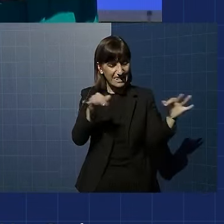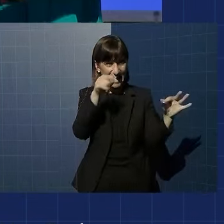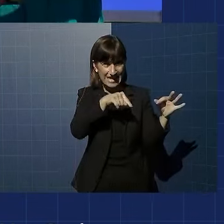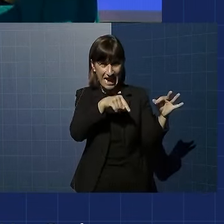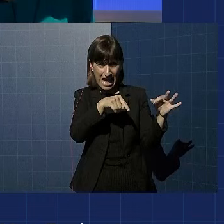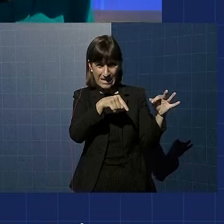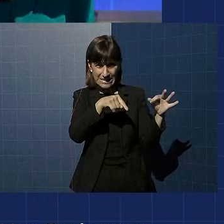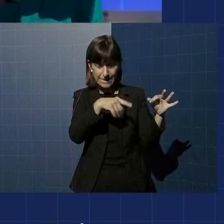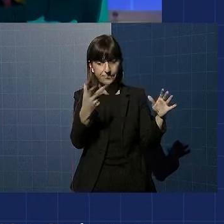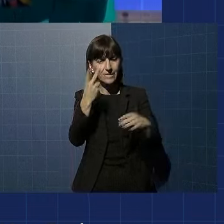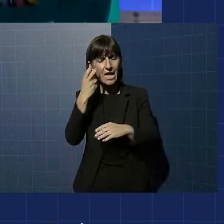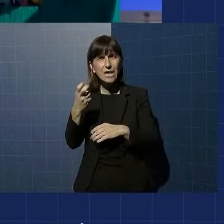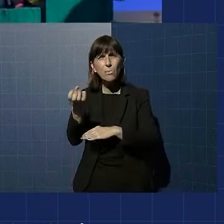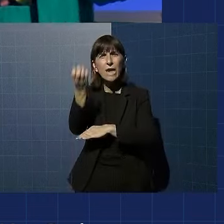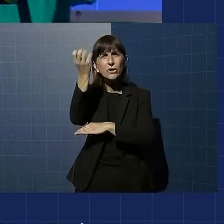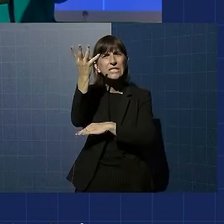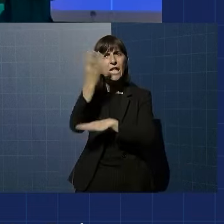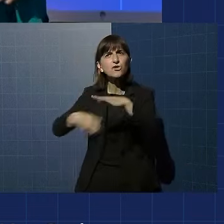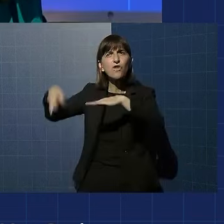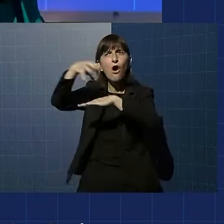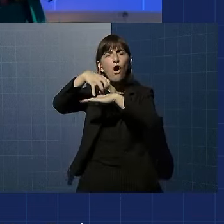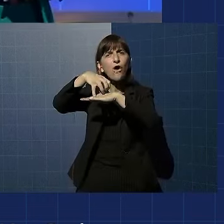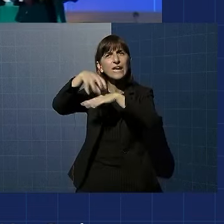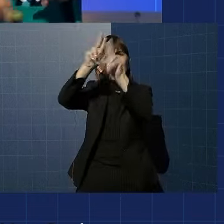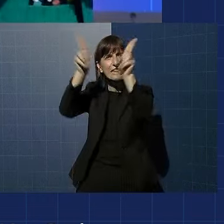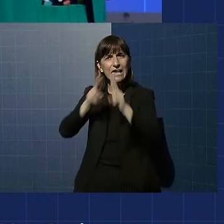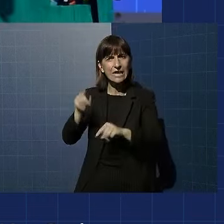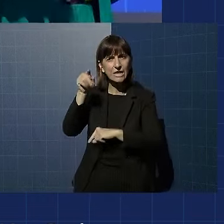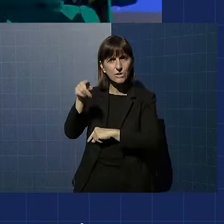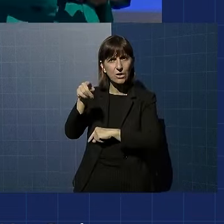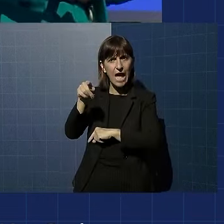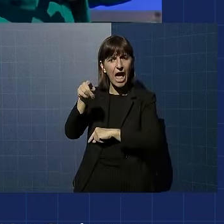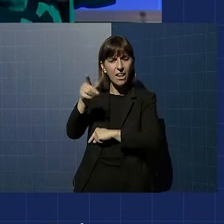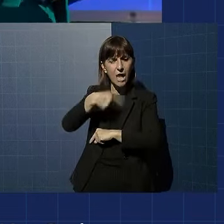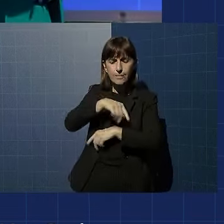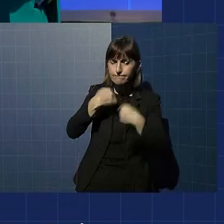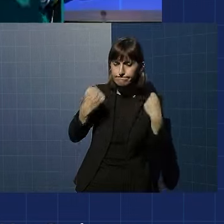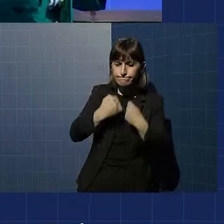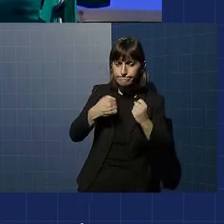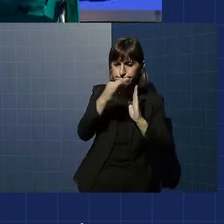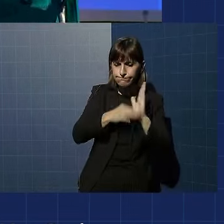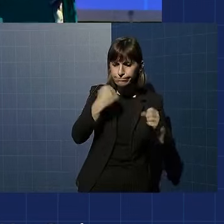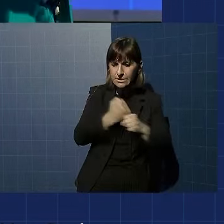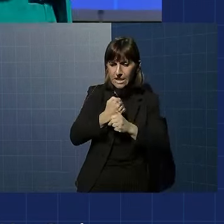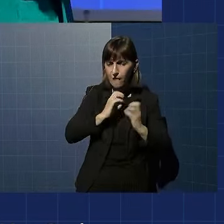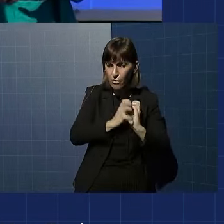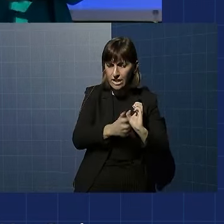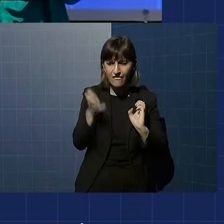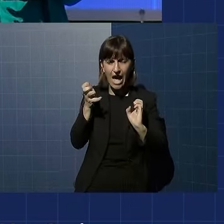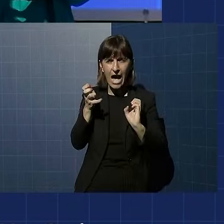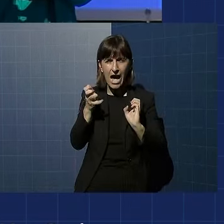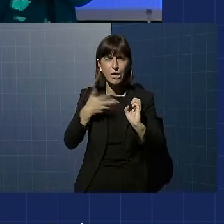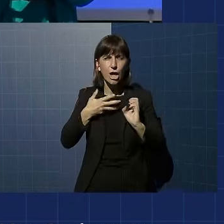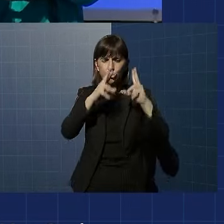really, you know, multidisciplinary research program. We have physical sciences research, we have biology research, and we have